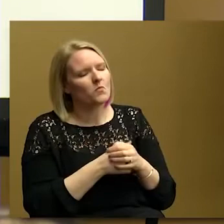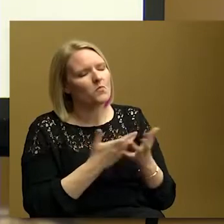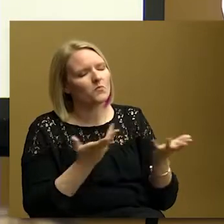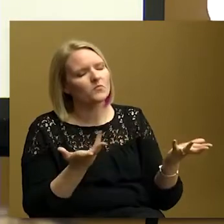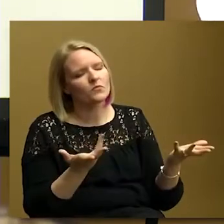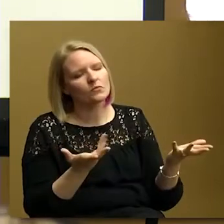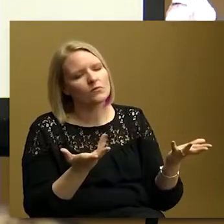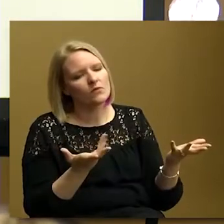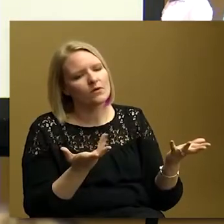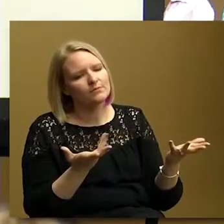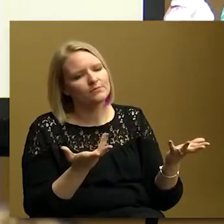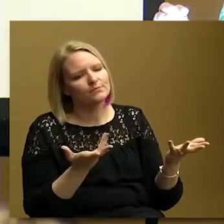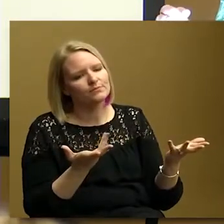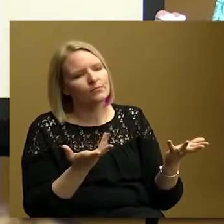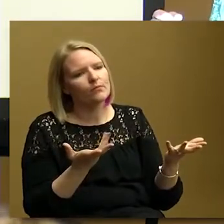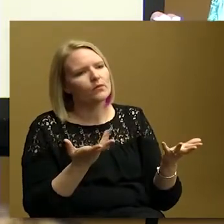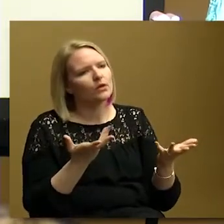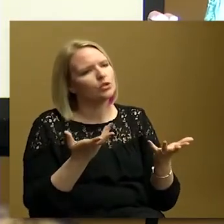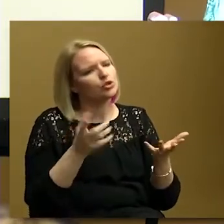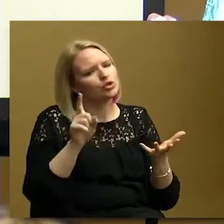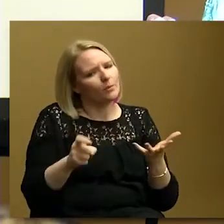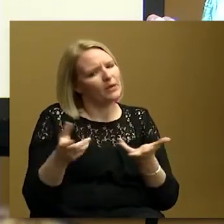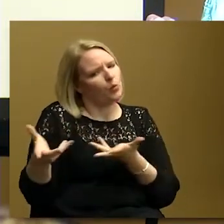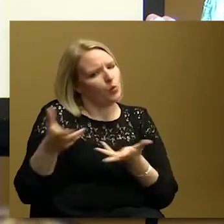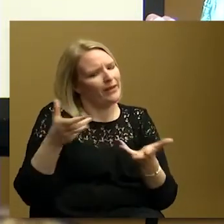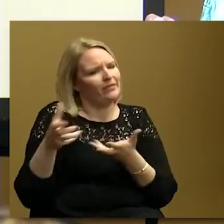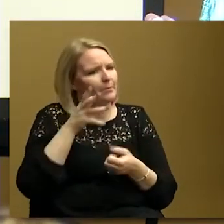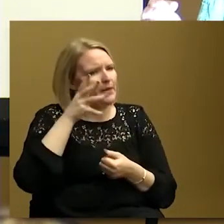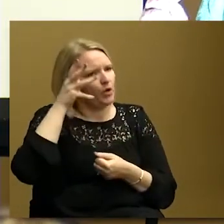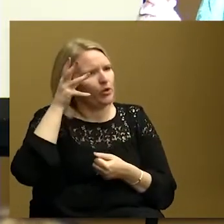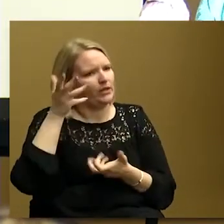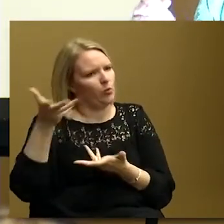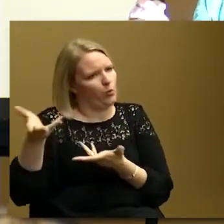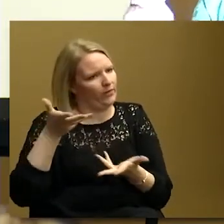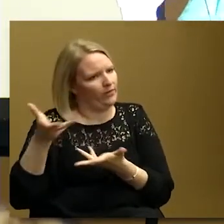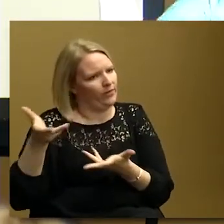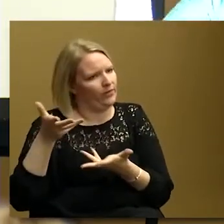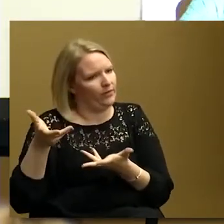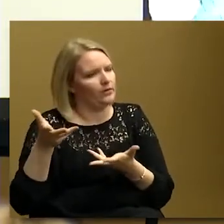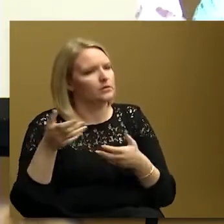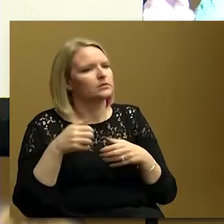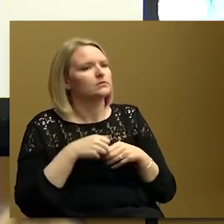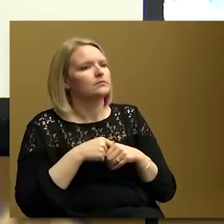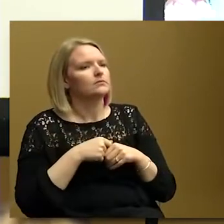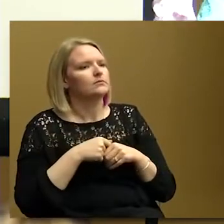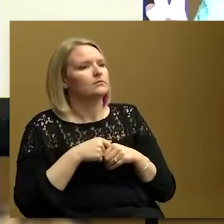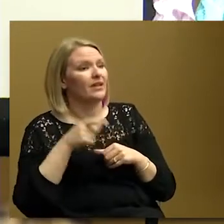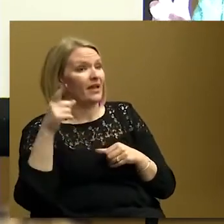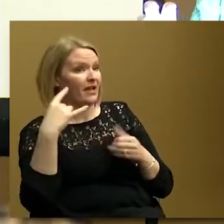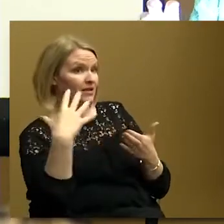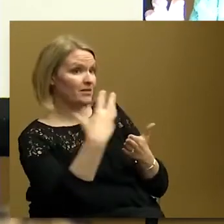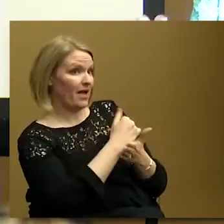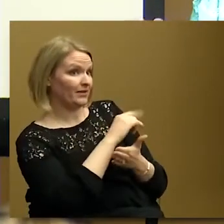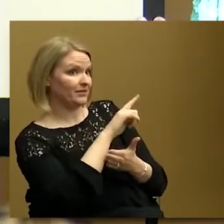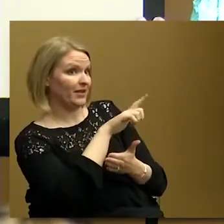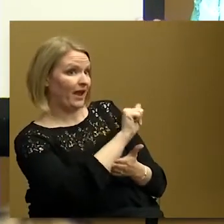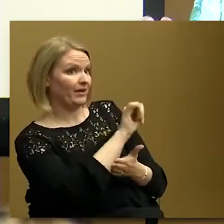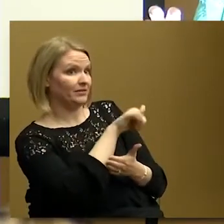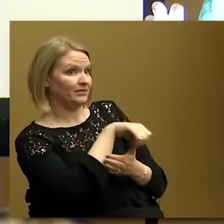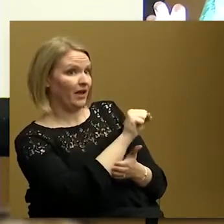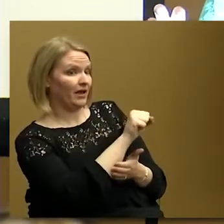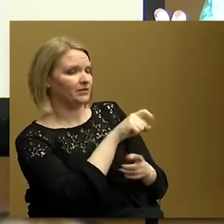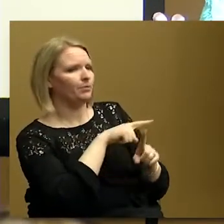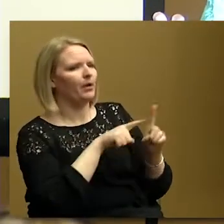You're doing this with the parent. And as far as them collecting data from